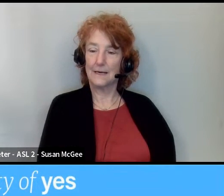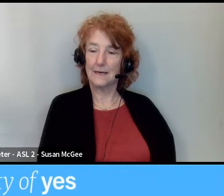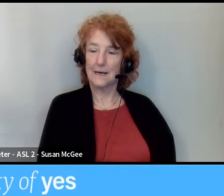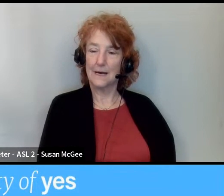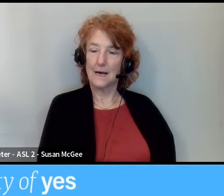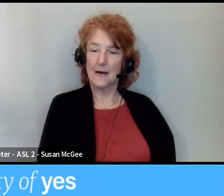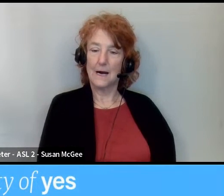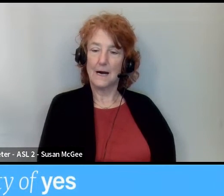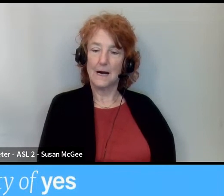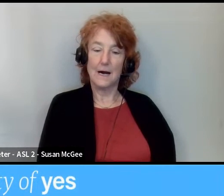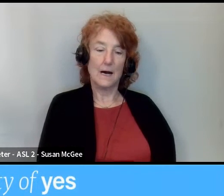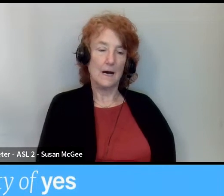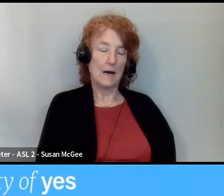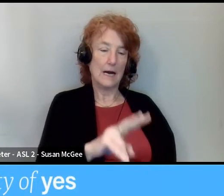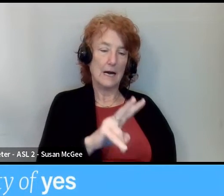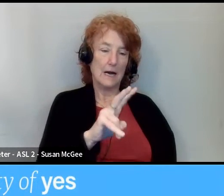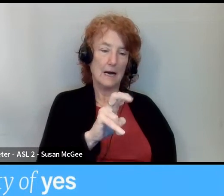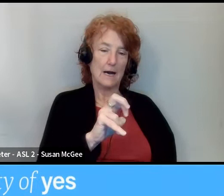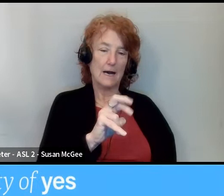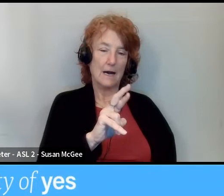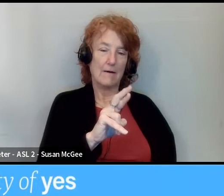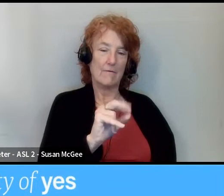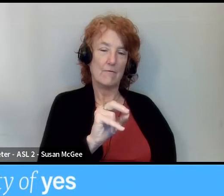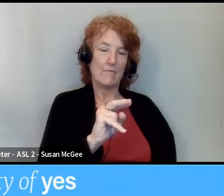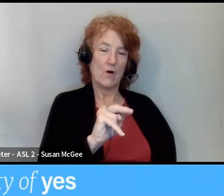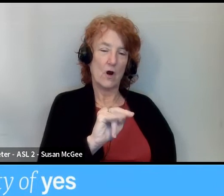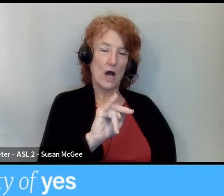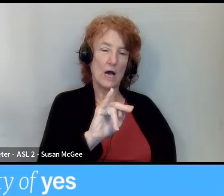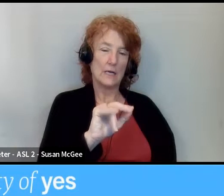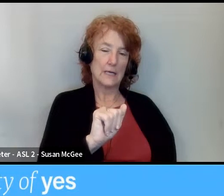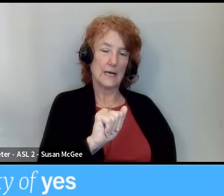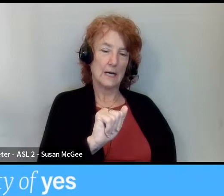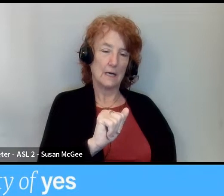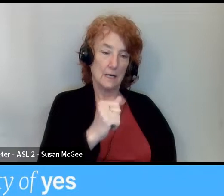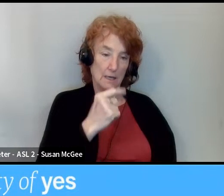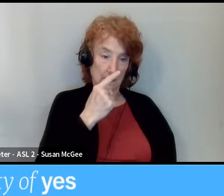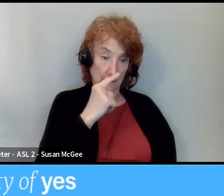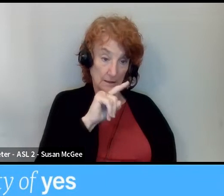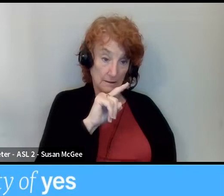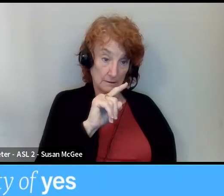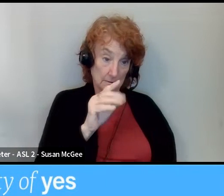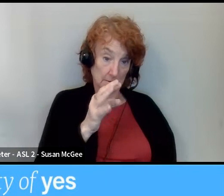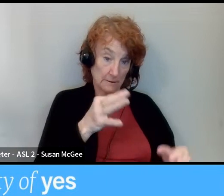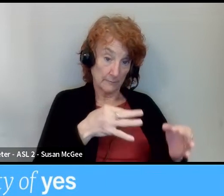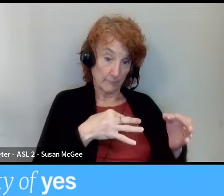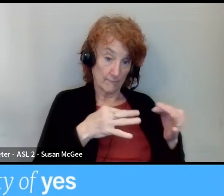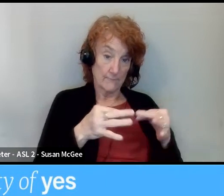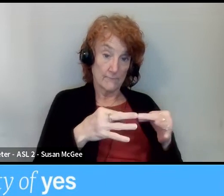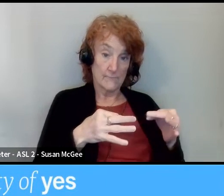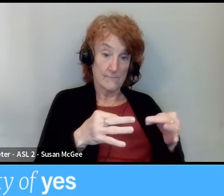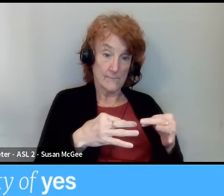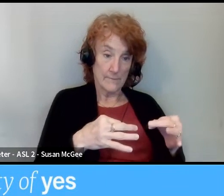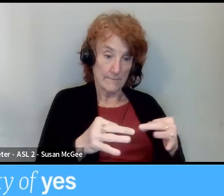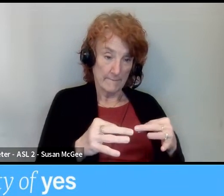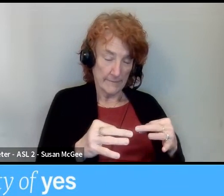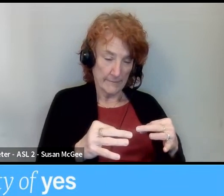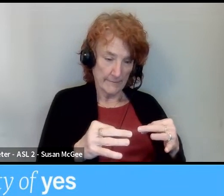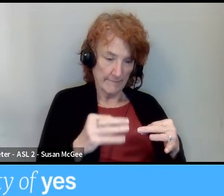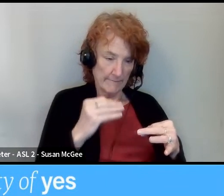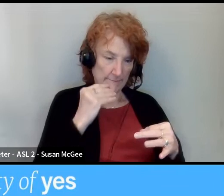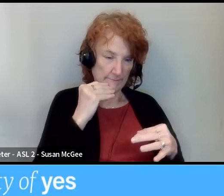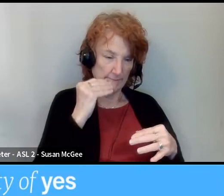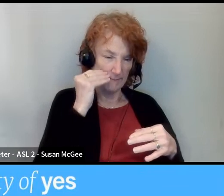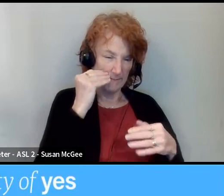So Veronica, can you describe what some of homeowners' options are on